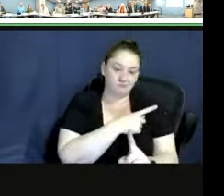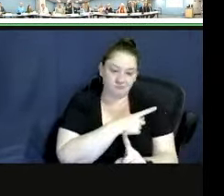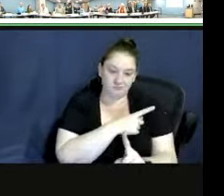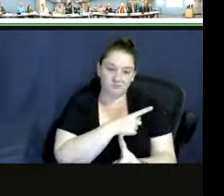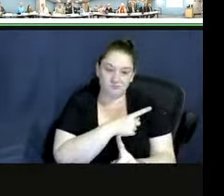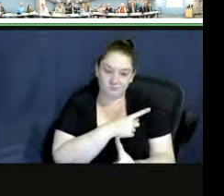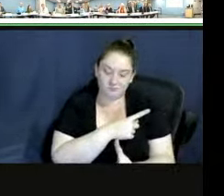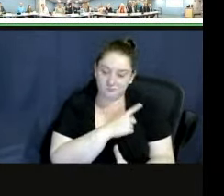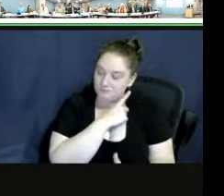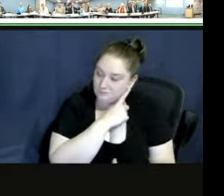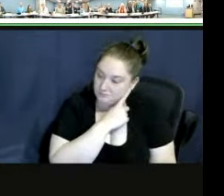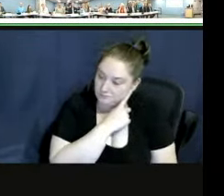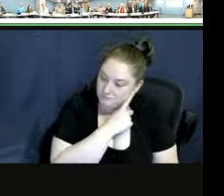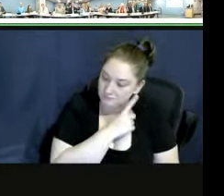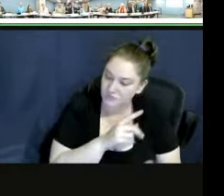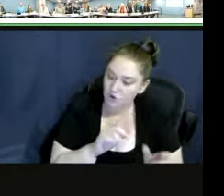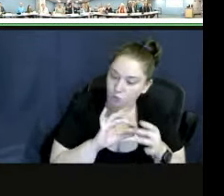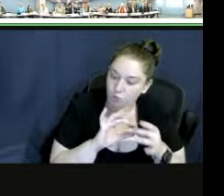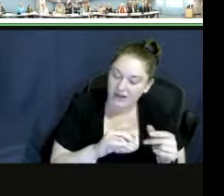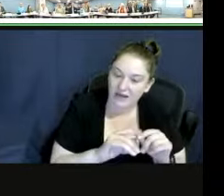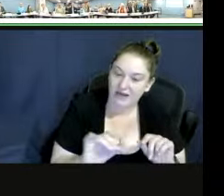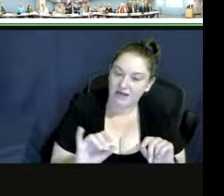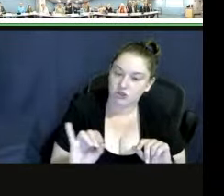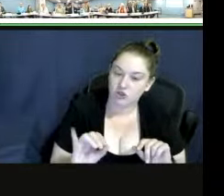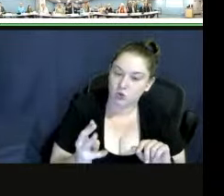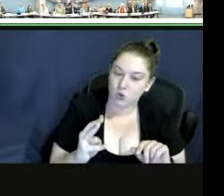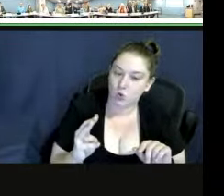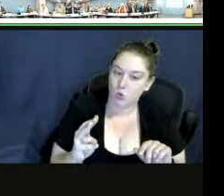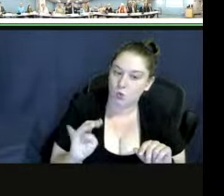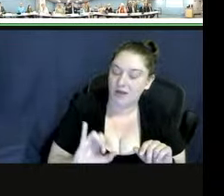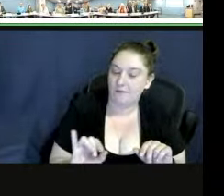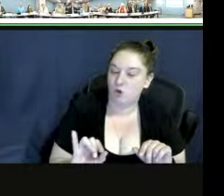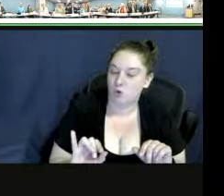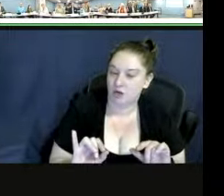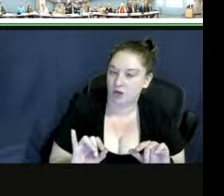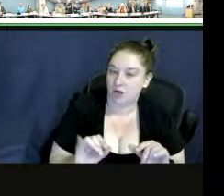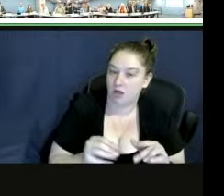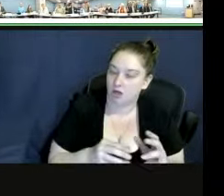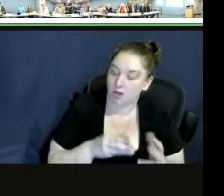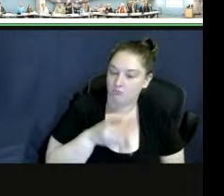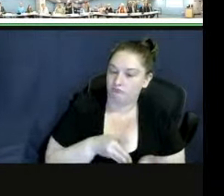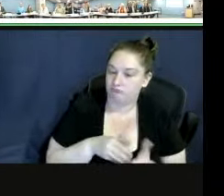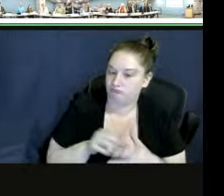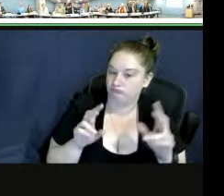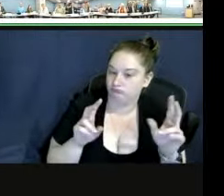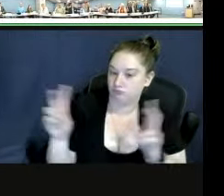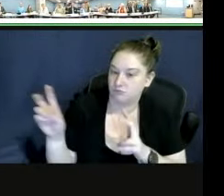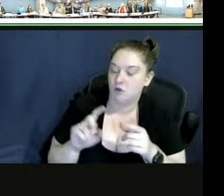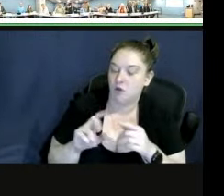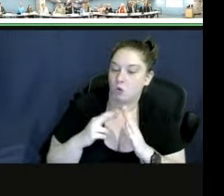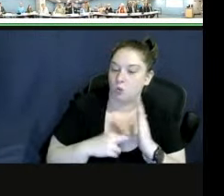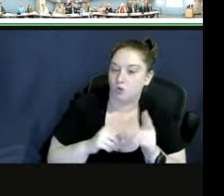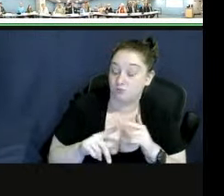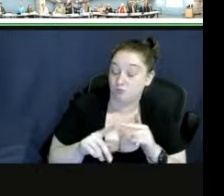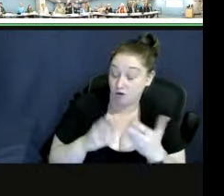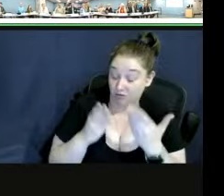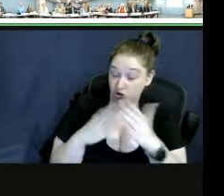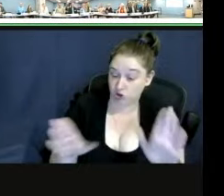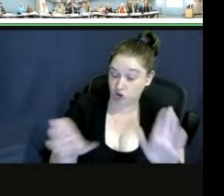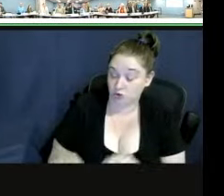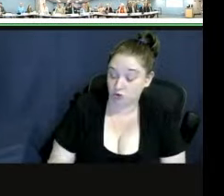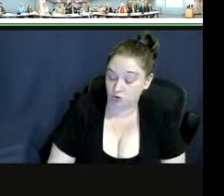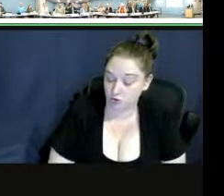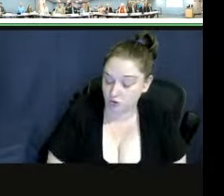recreational immunity statutes. That said, overall, you know, is it possible that there would be more claims or more